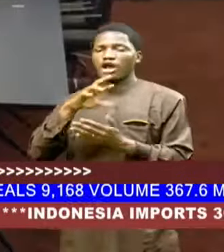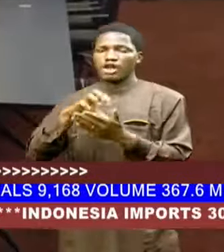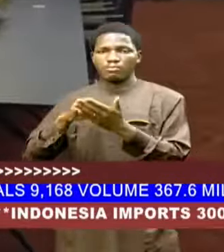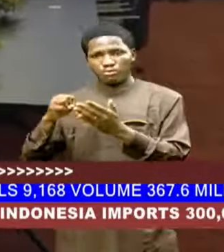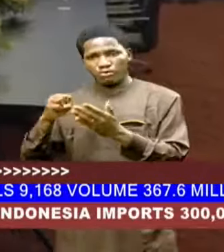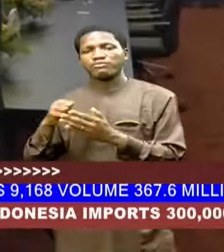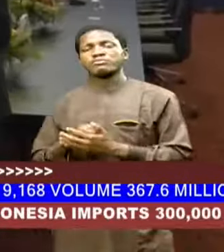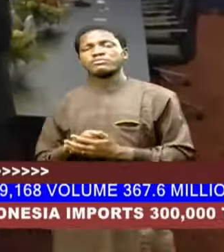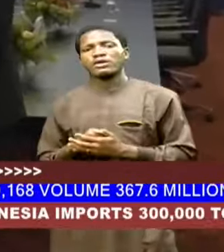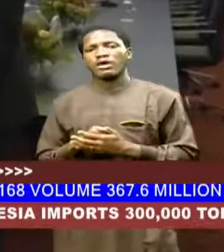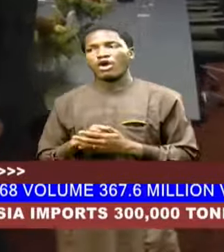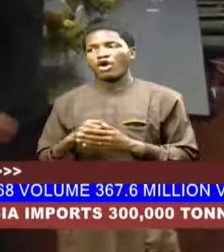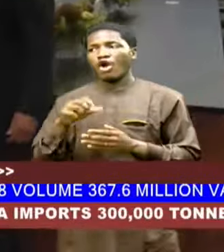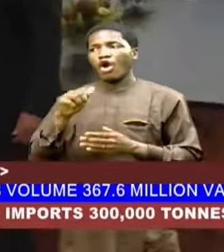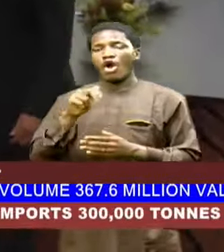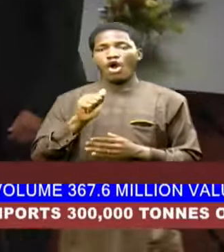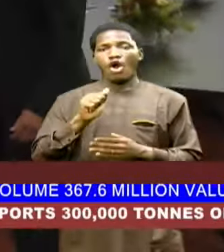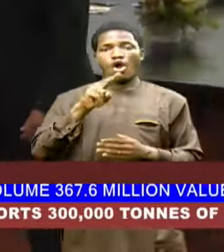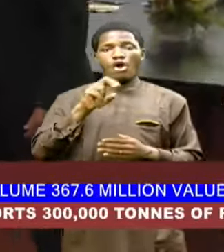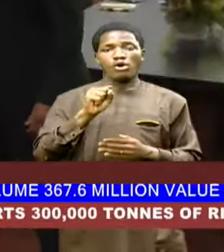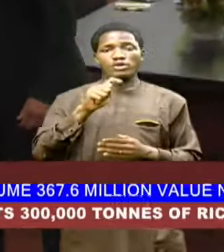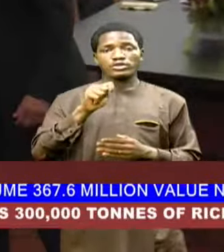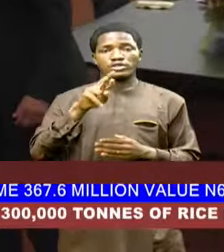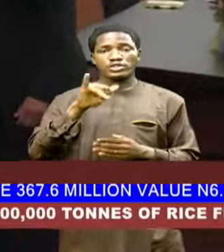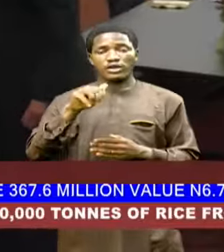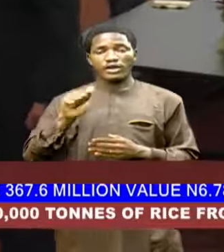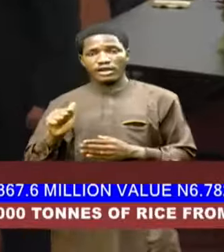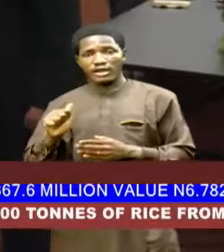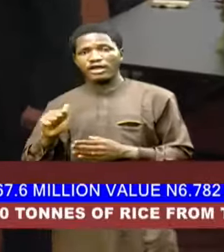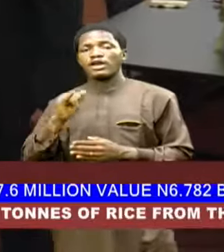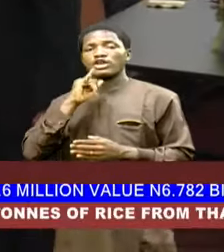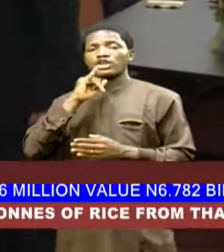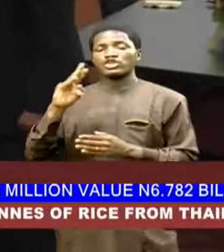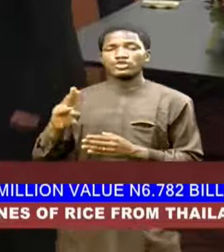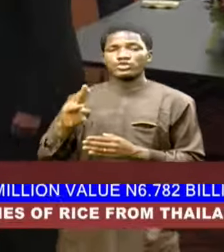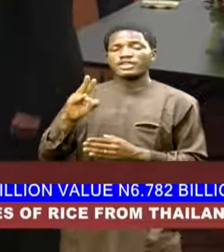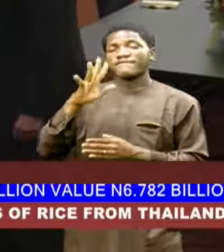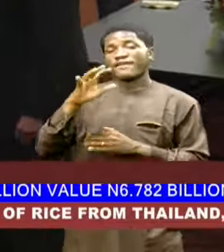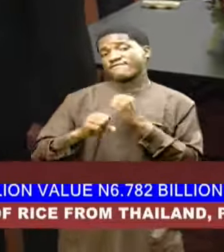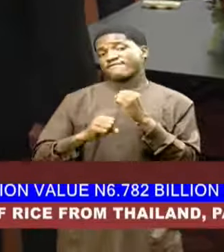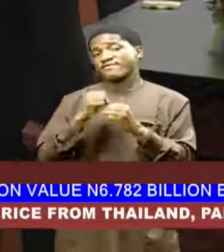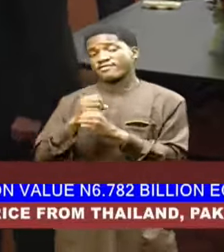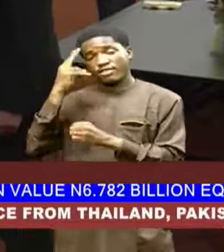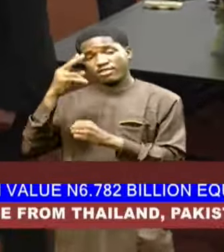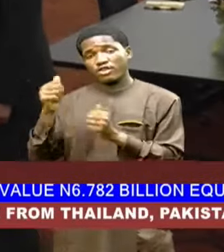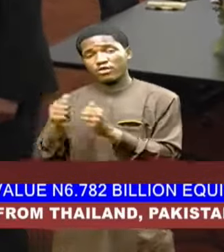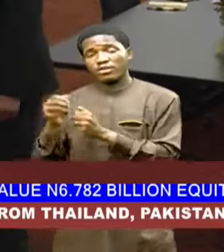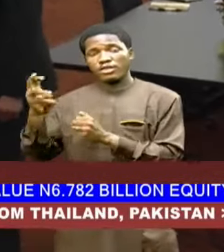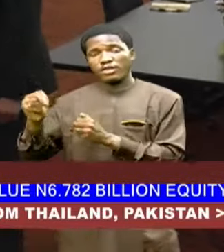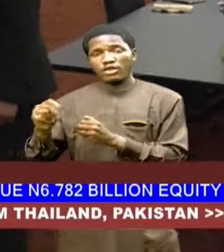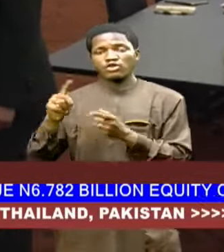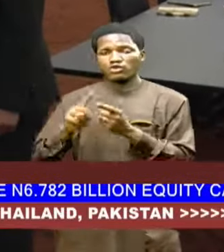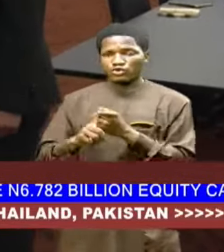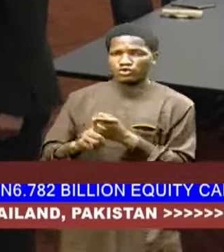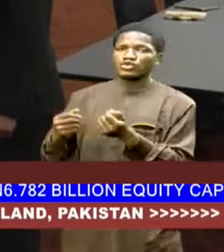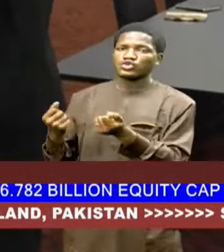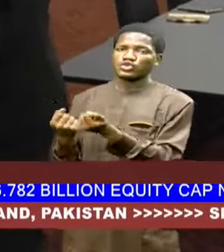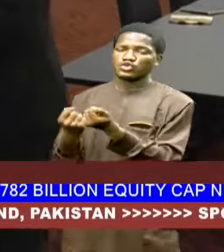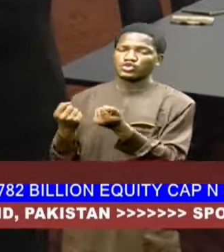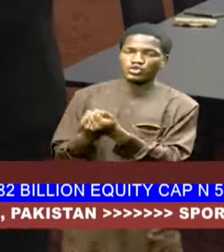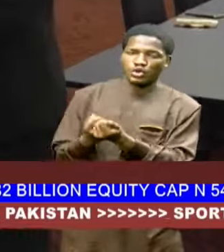fifth anniversary of its ties with ASEAN to bolster ties with the region as it deals with